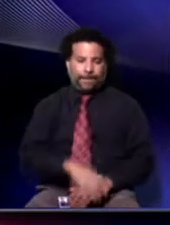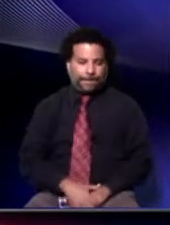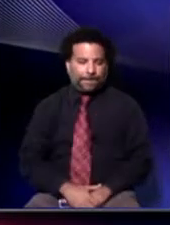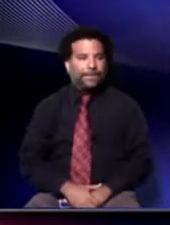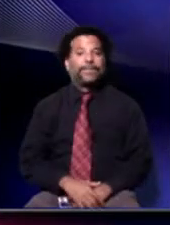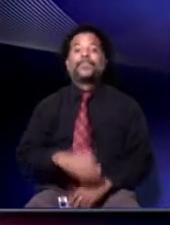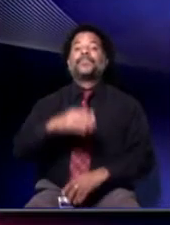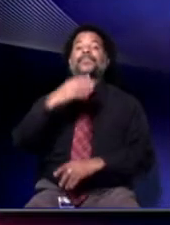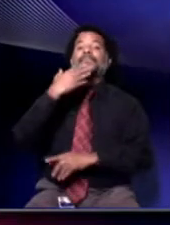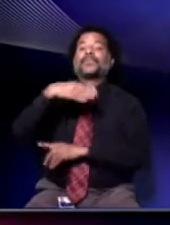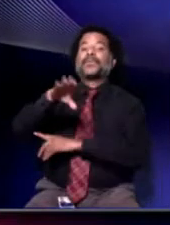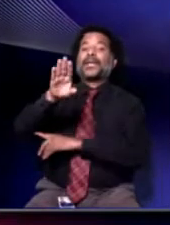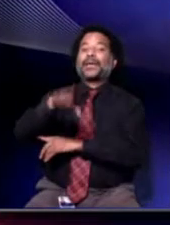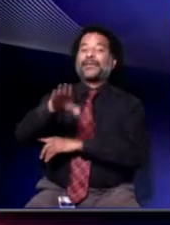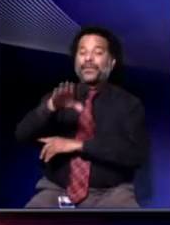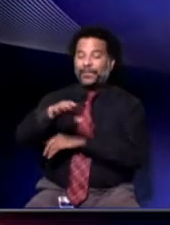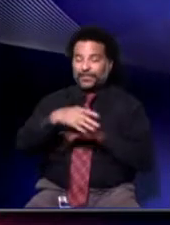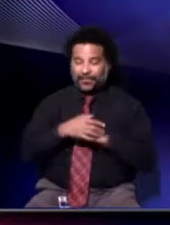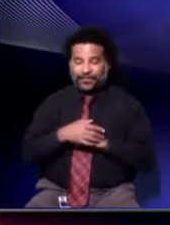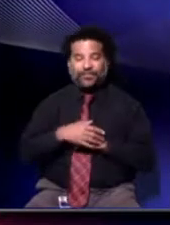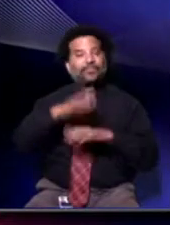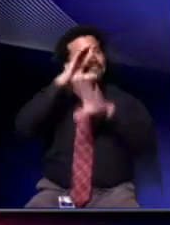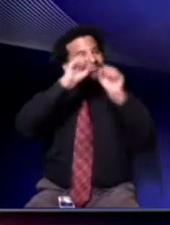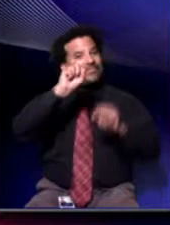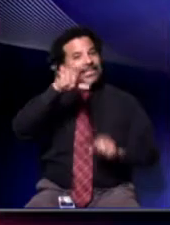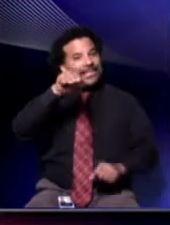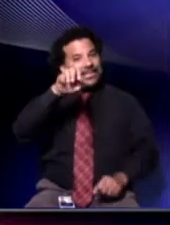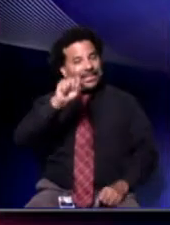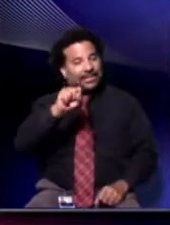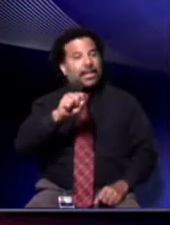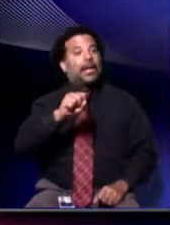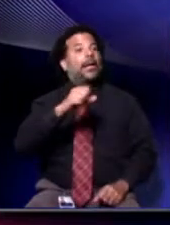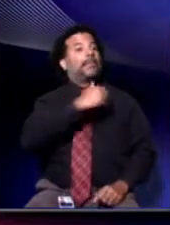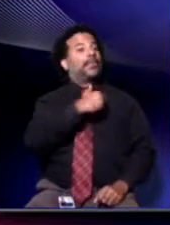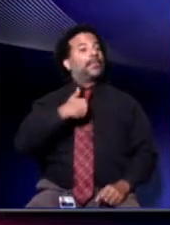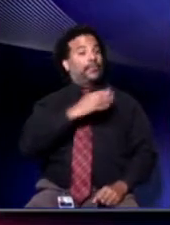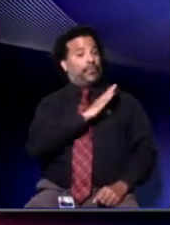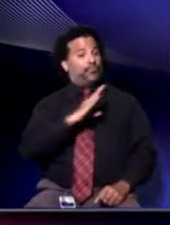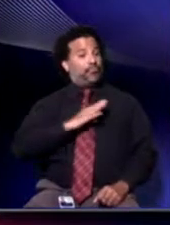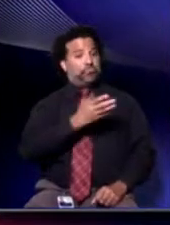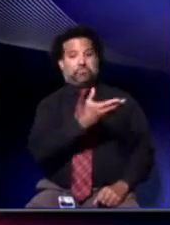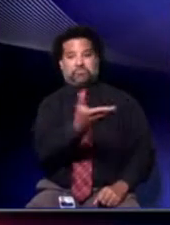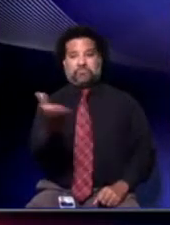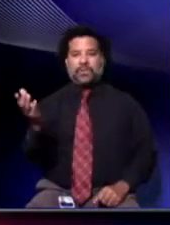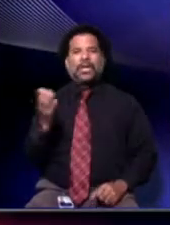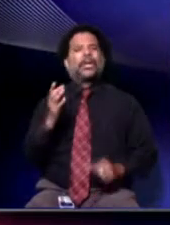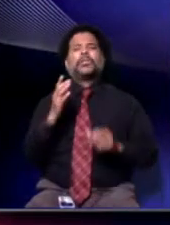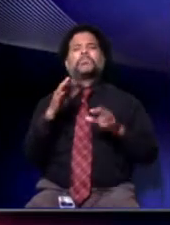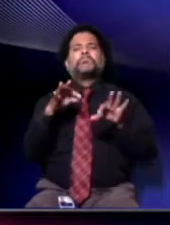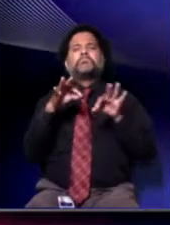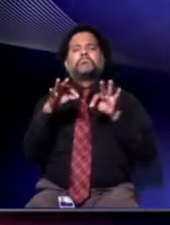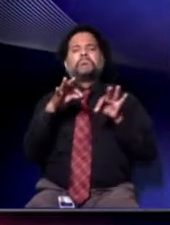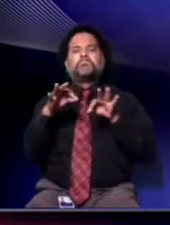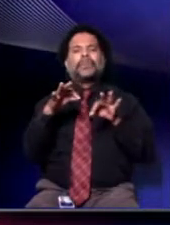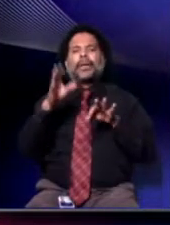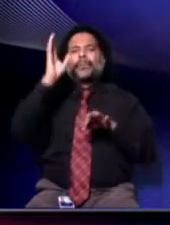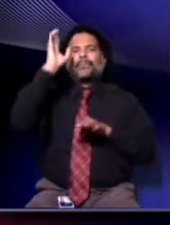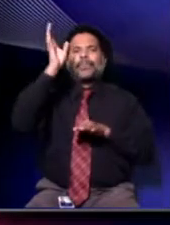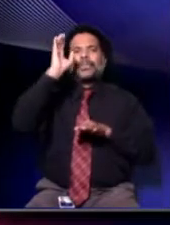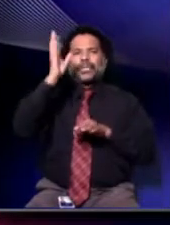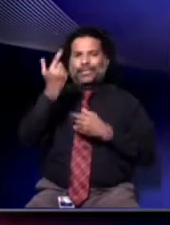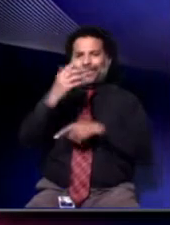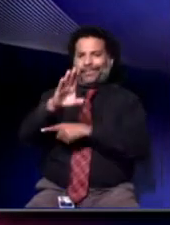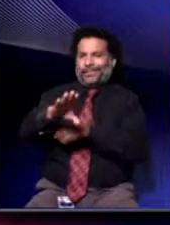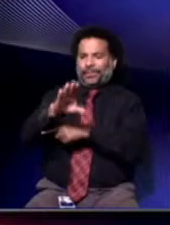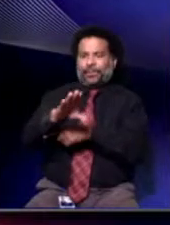Good afternoon, President Sims and members of the board. I'm just going to give just a little brief presentation this